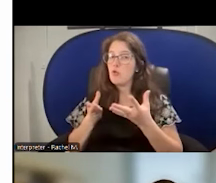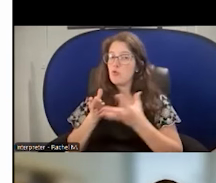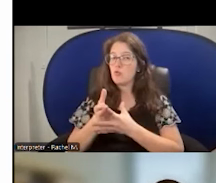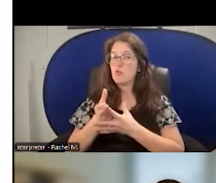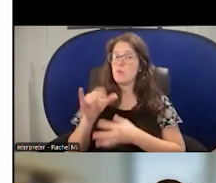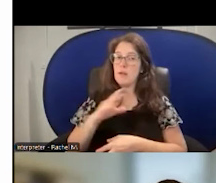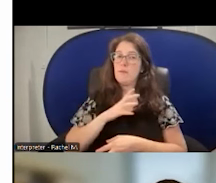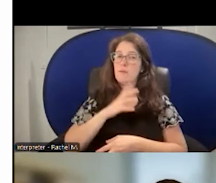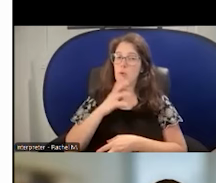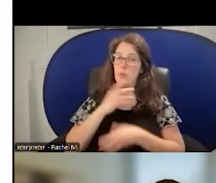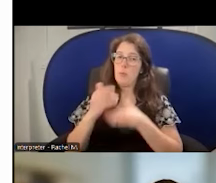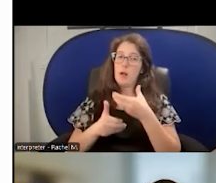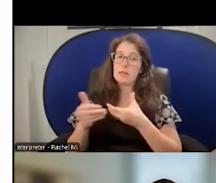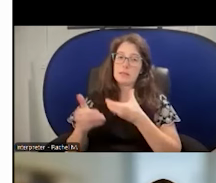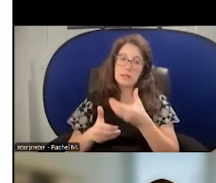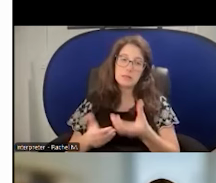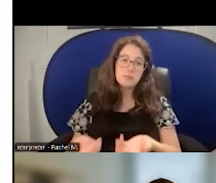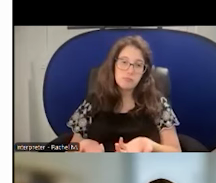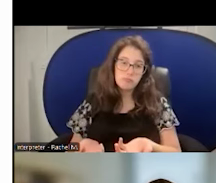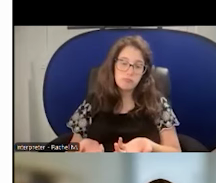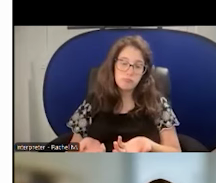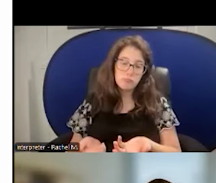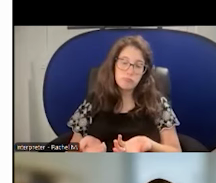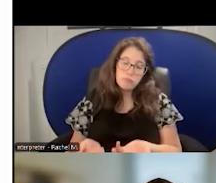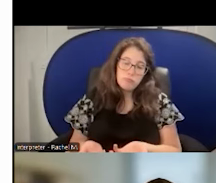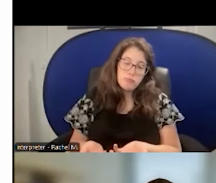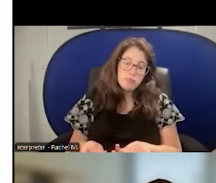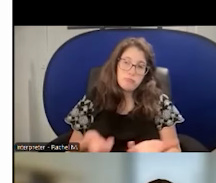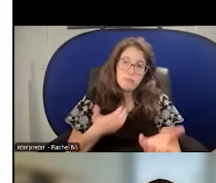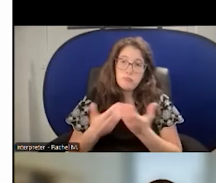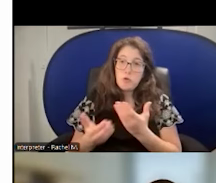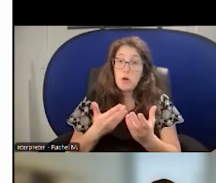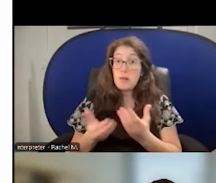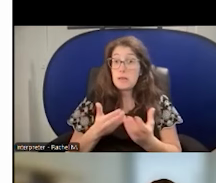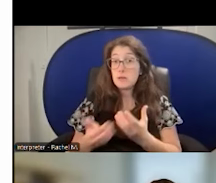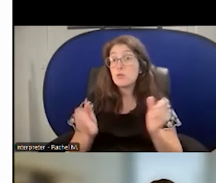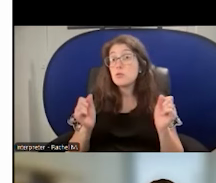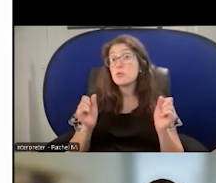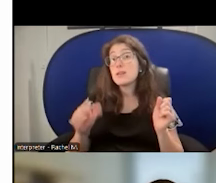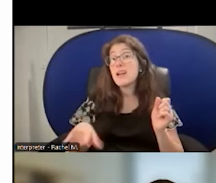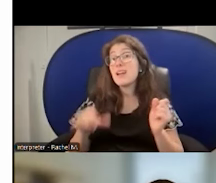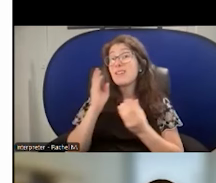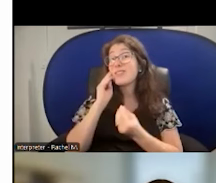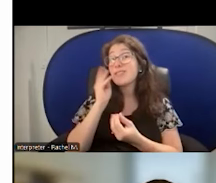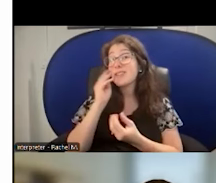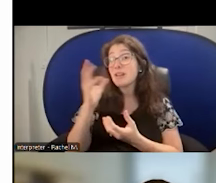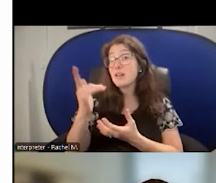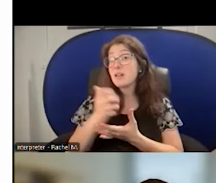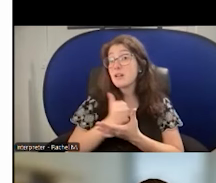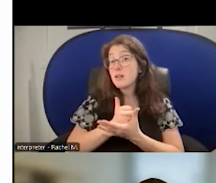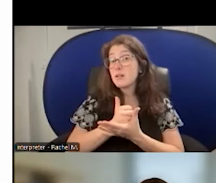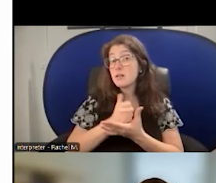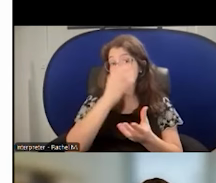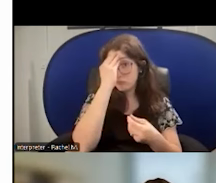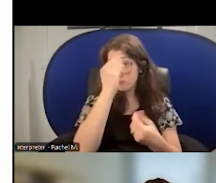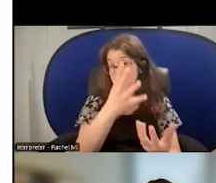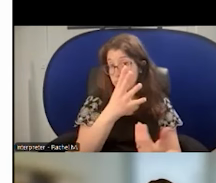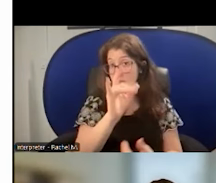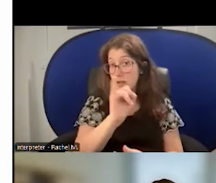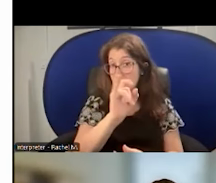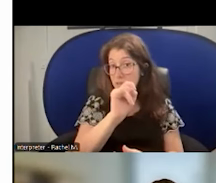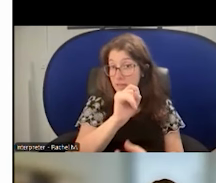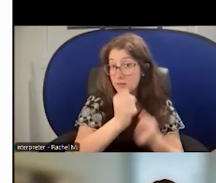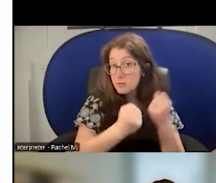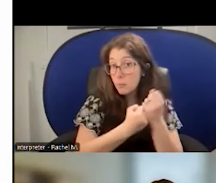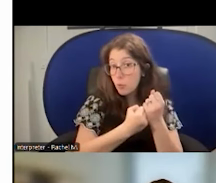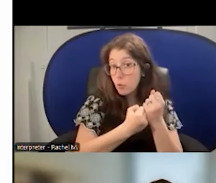processes. But regardless, you can pass the information that you gather on to your IT support for assistance